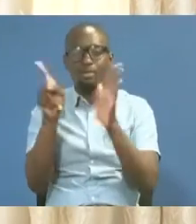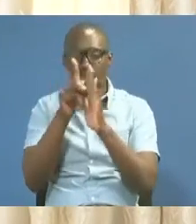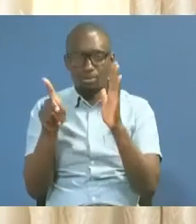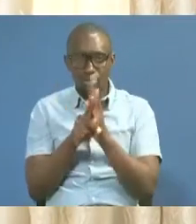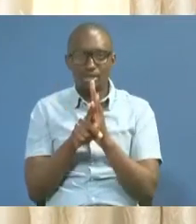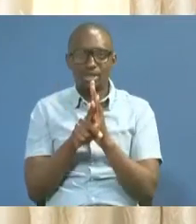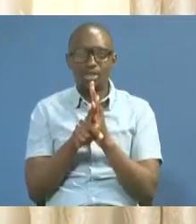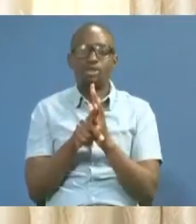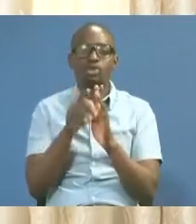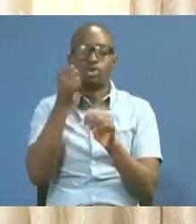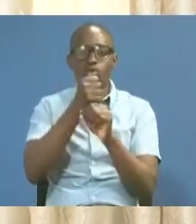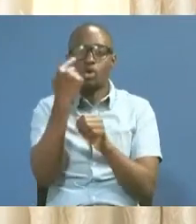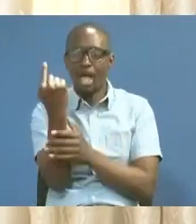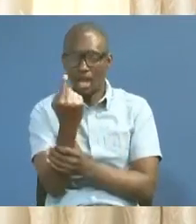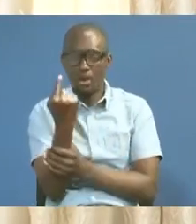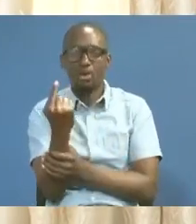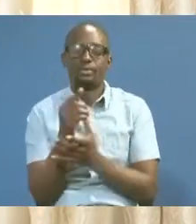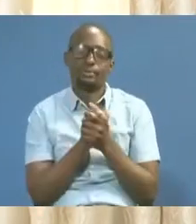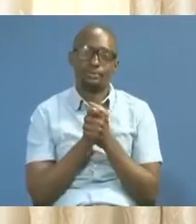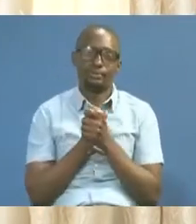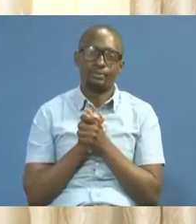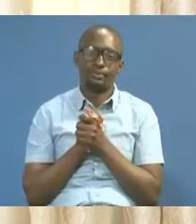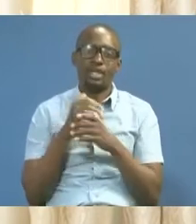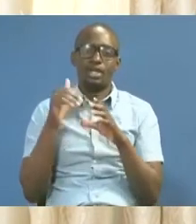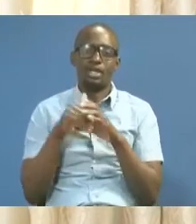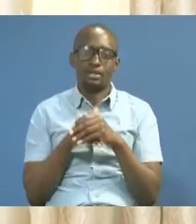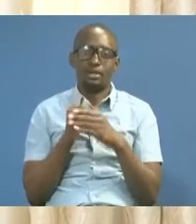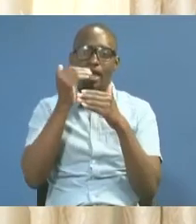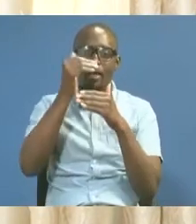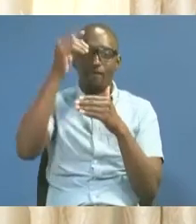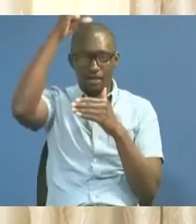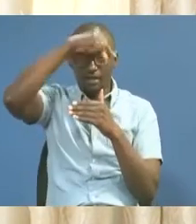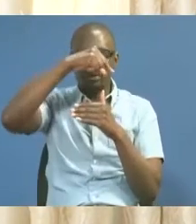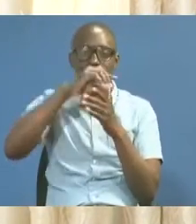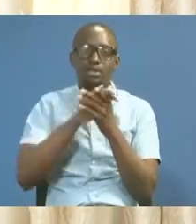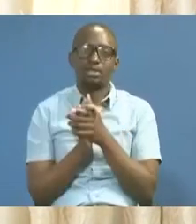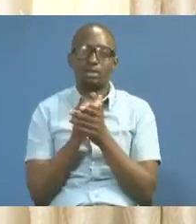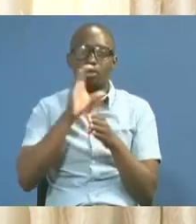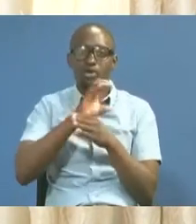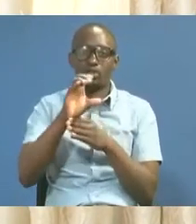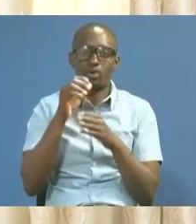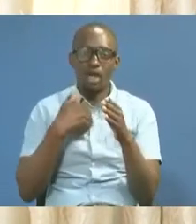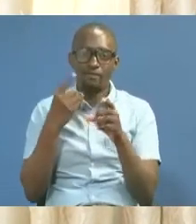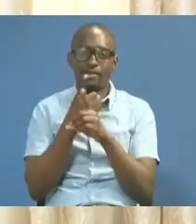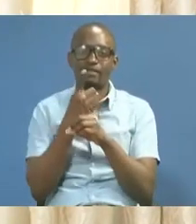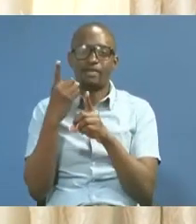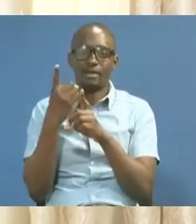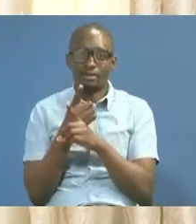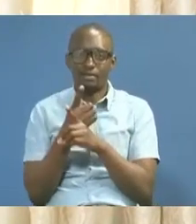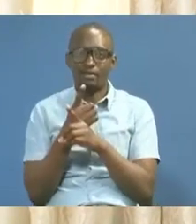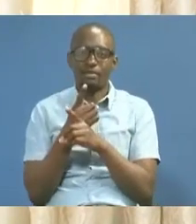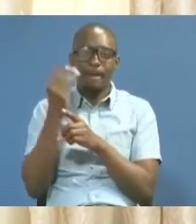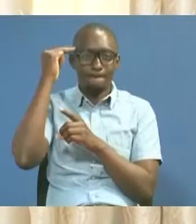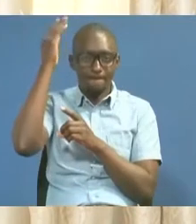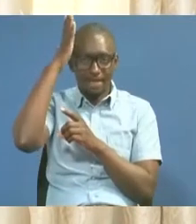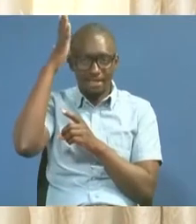standalone degree programs. In our postgraduate courses, we offer various master's